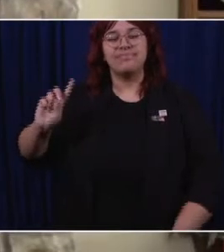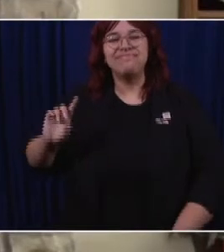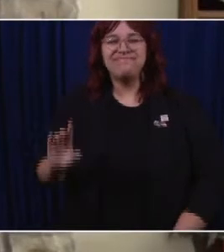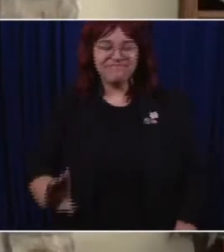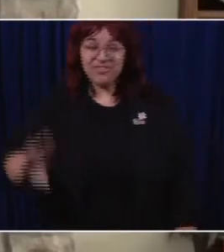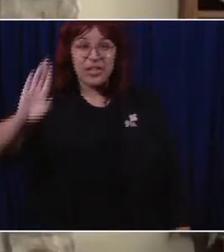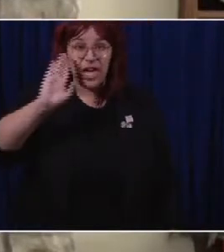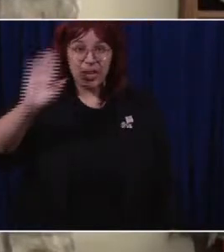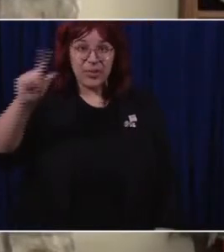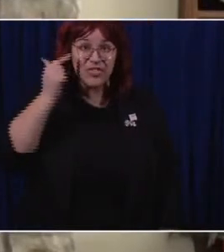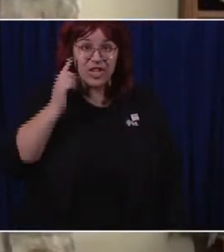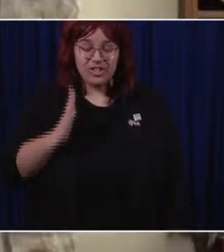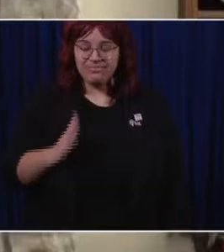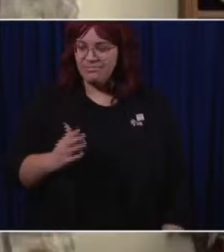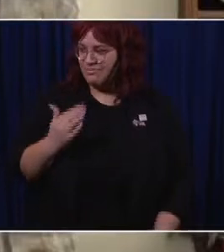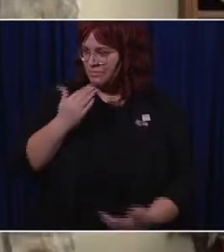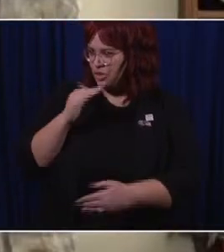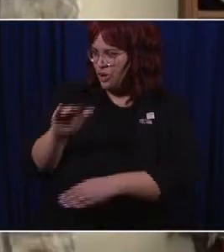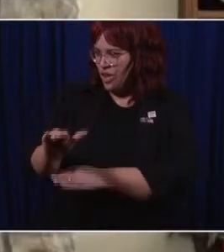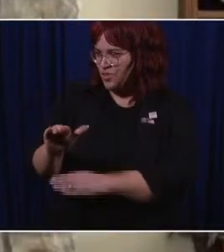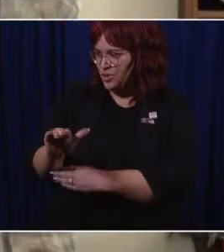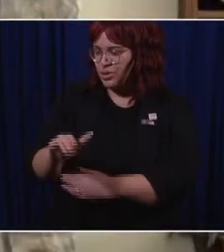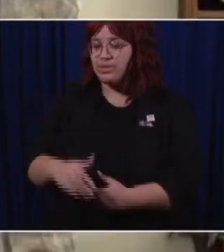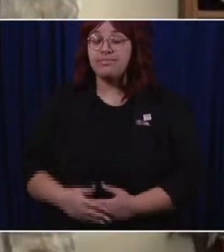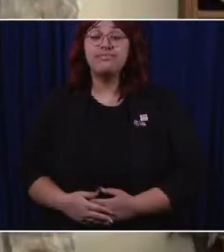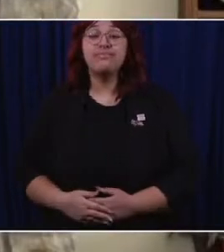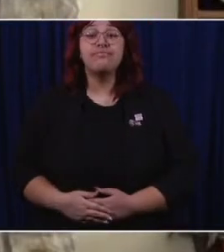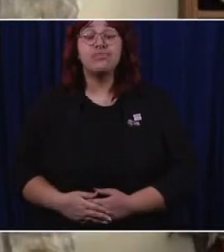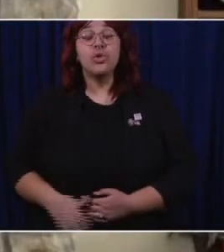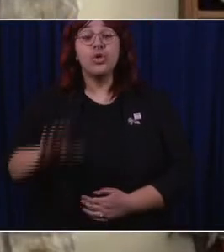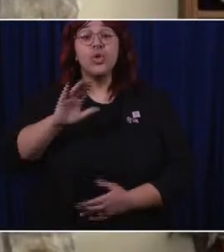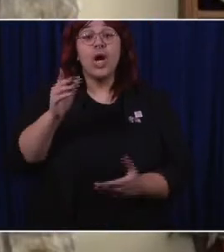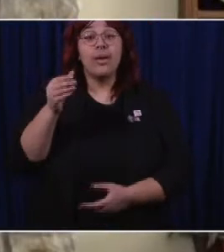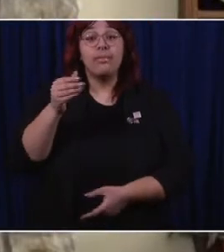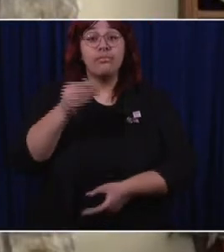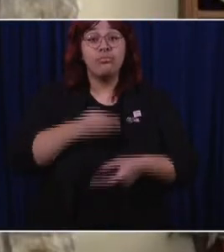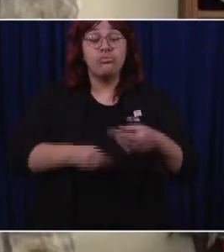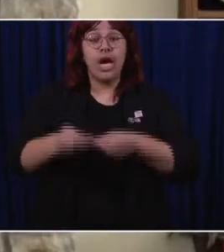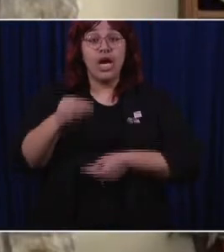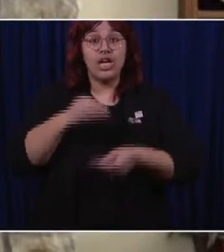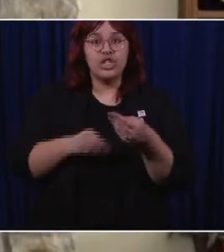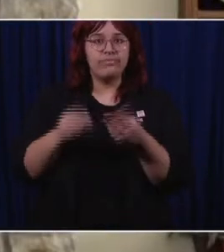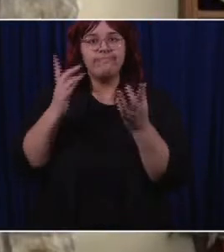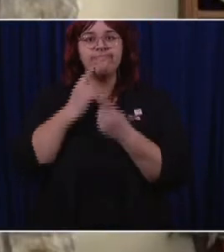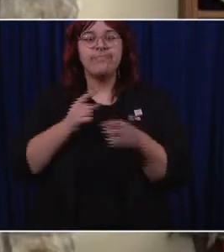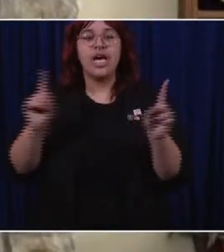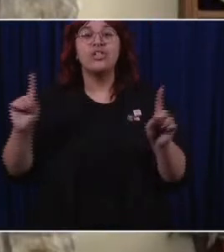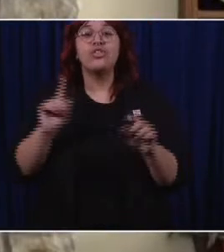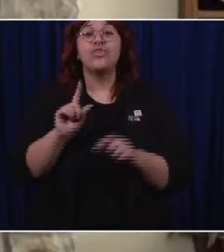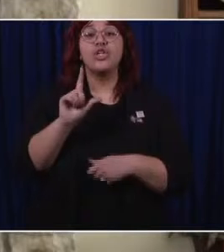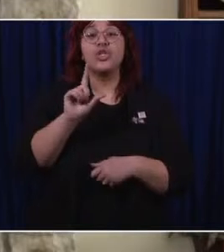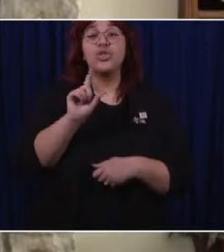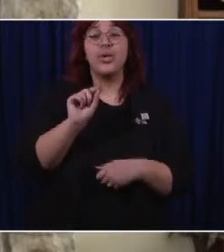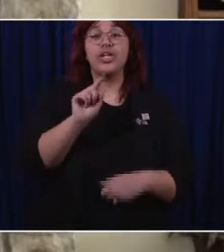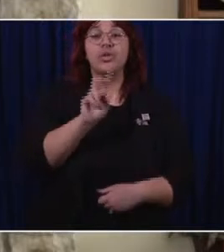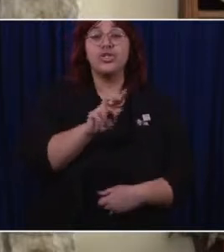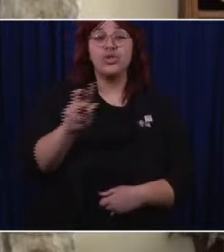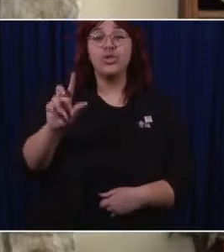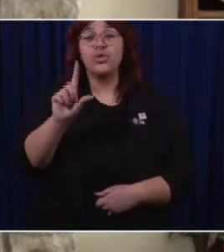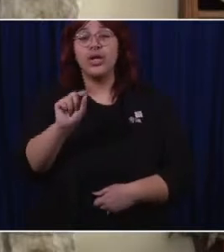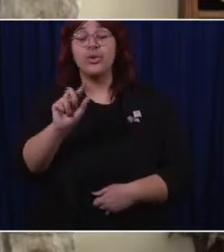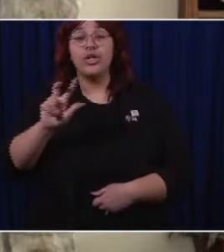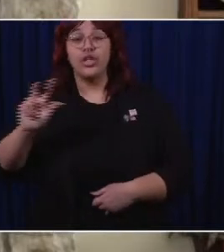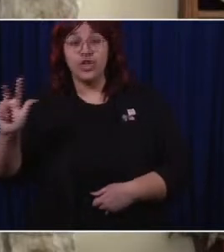Good afternoon. We saw your executive budget plan for 2022 and 2023 includes a proposed $10 million grant to help